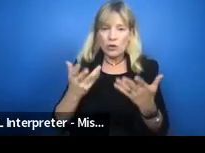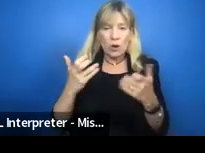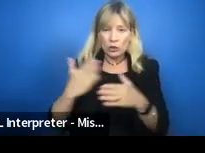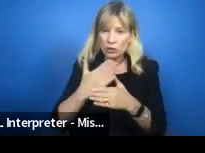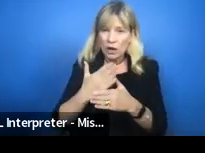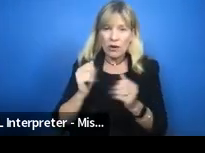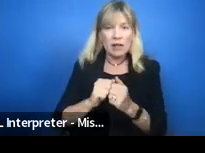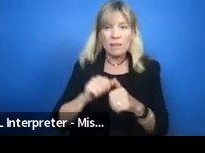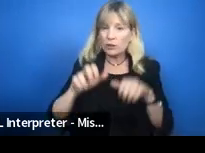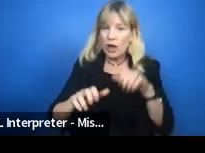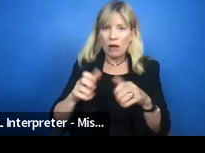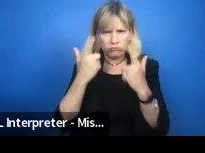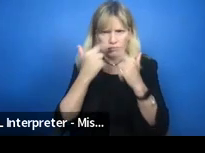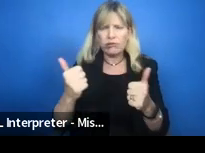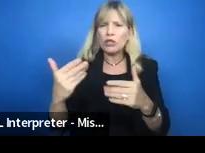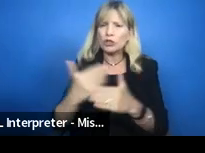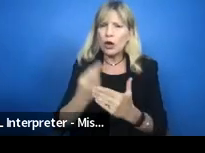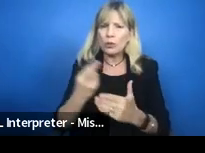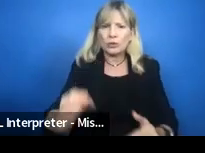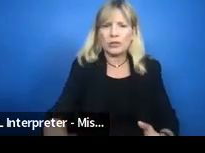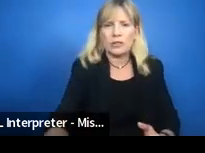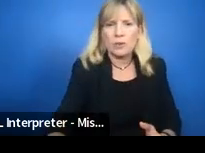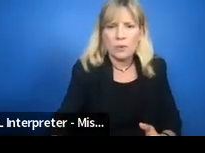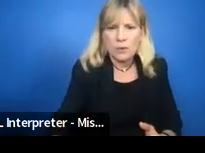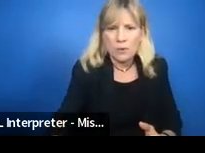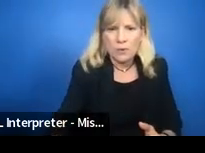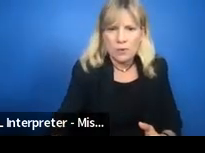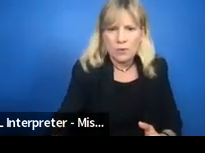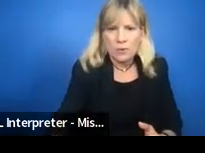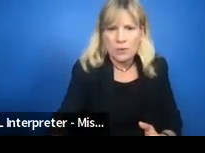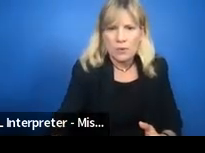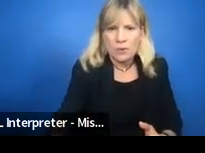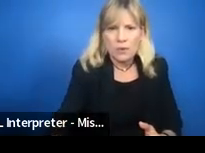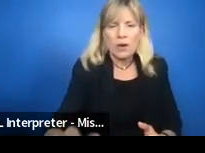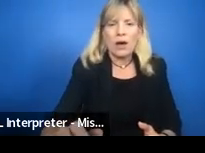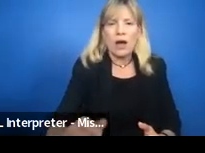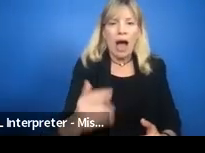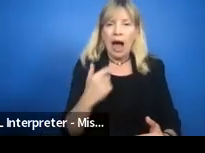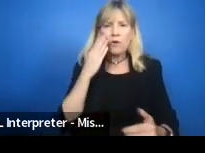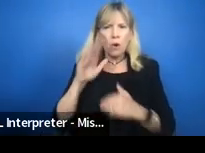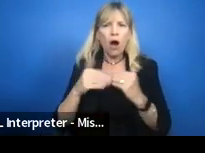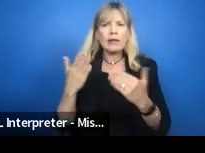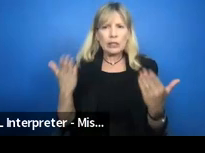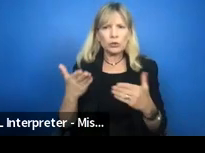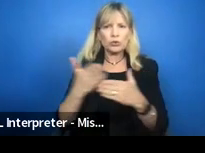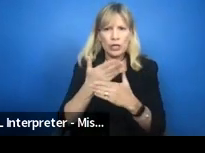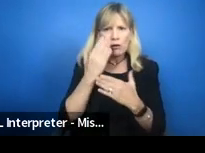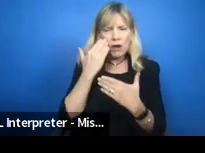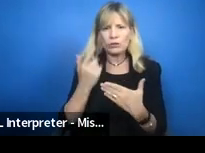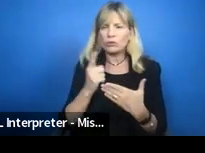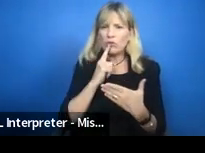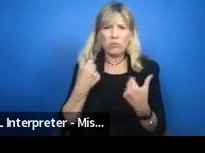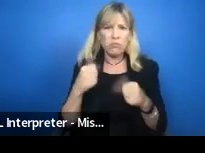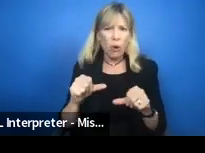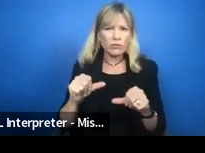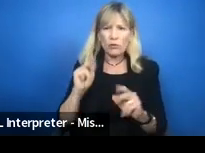the chat box, please go ahead and do that. I know we're all here to share the knowledge, so feel free to post those for